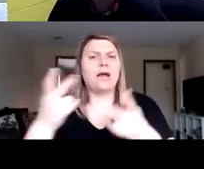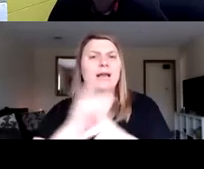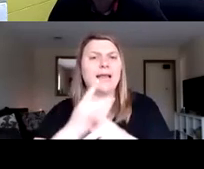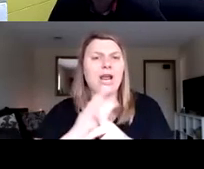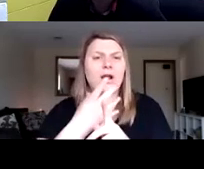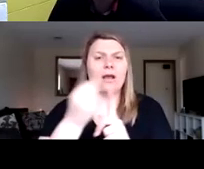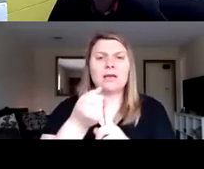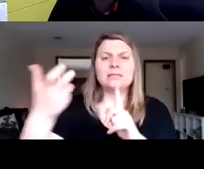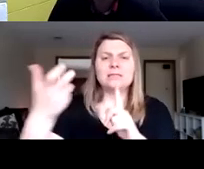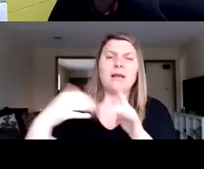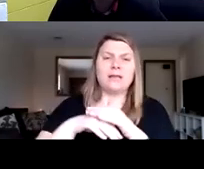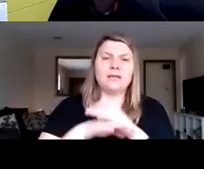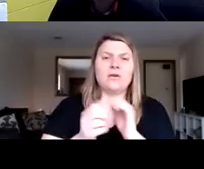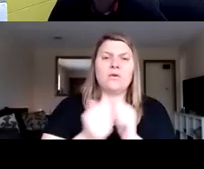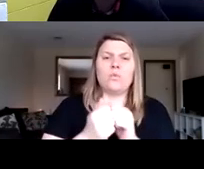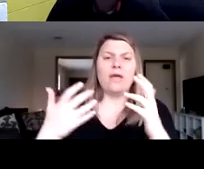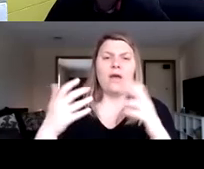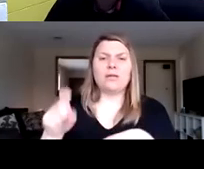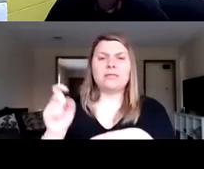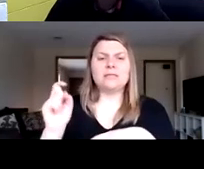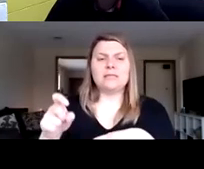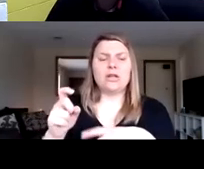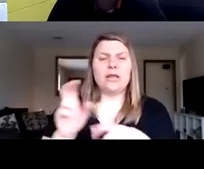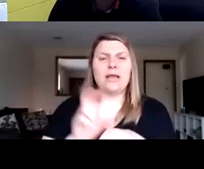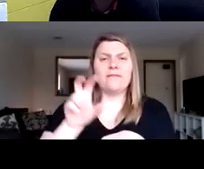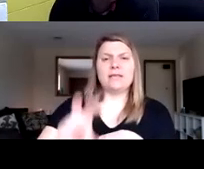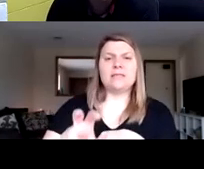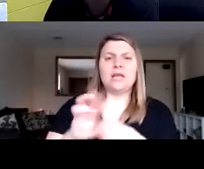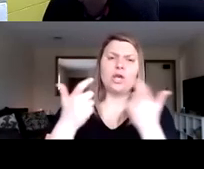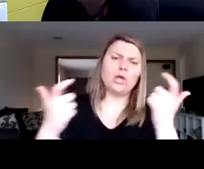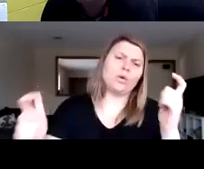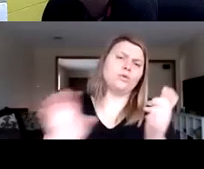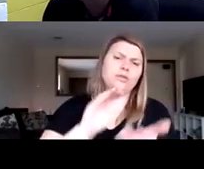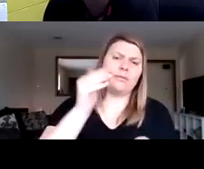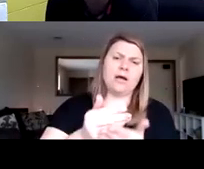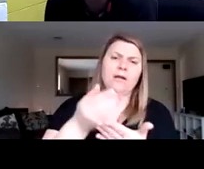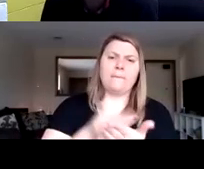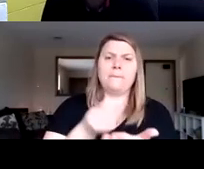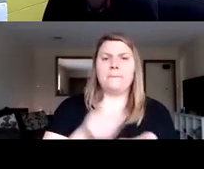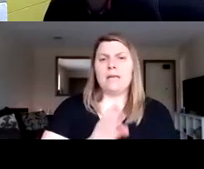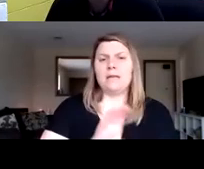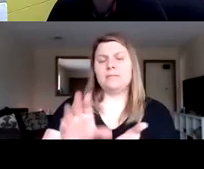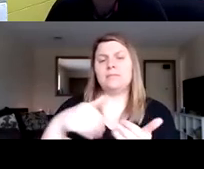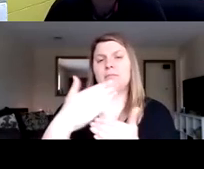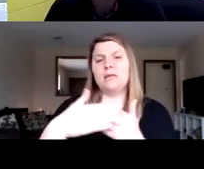access without necessarily investing huge amounts of funds. Next slide.